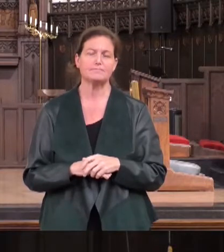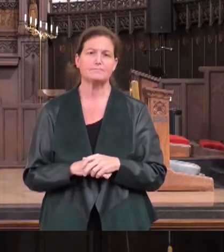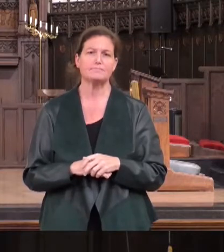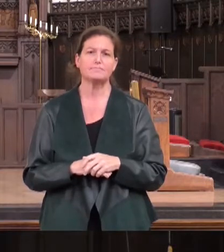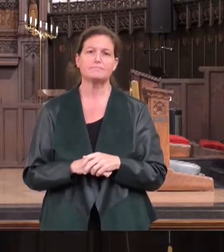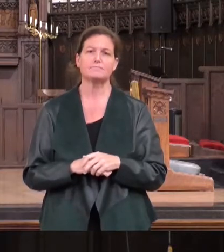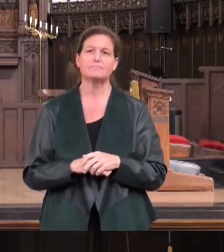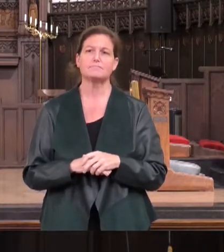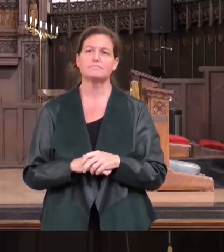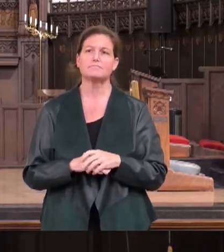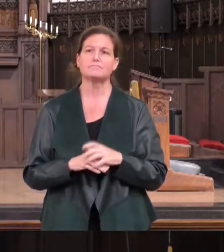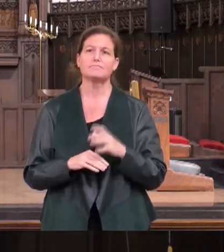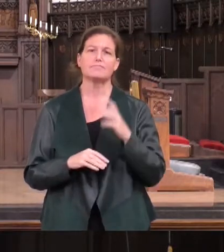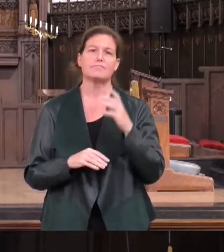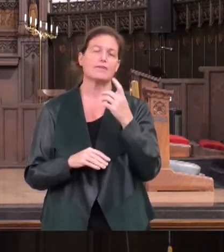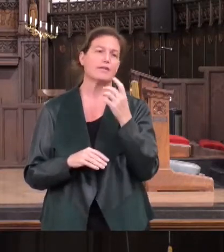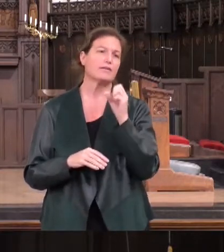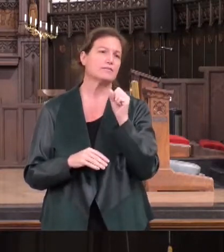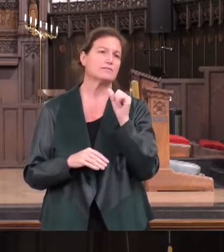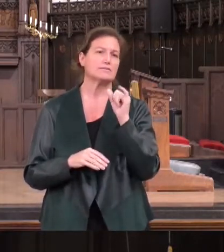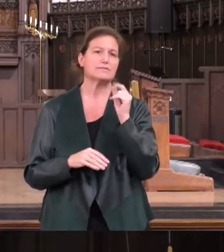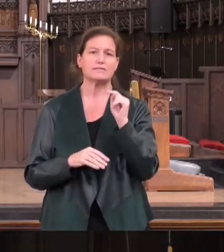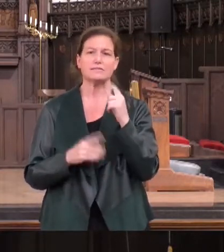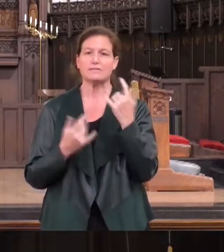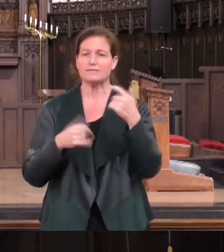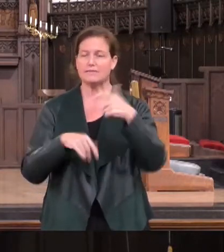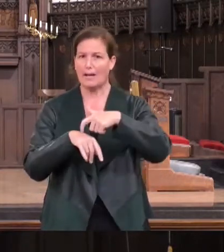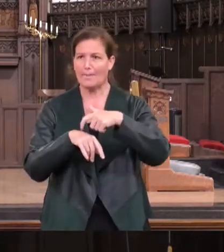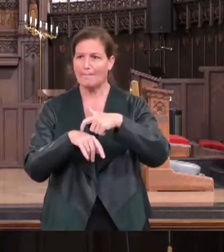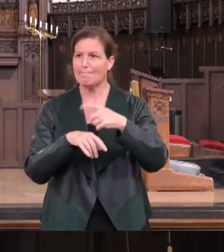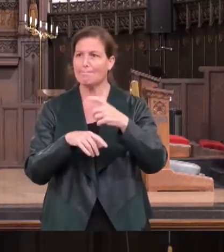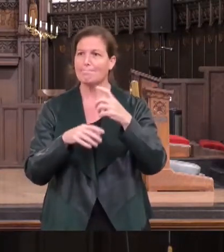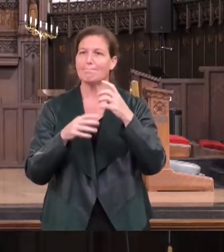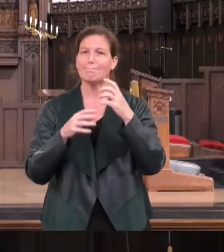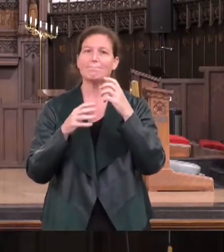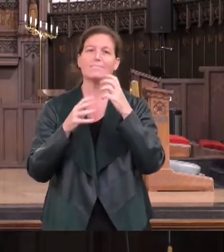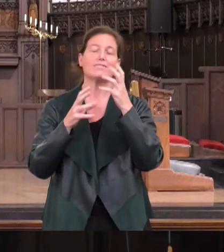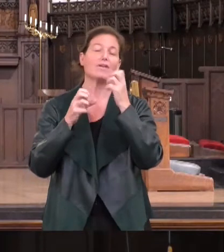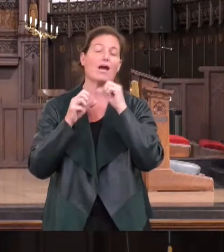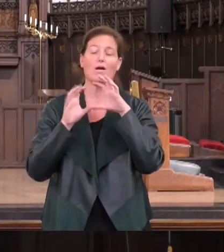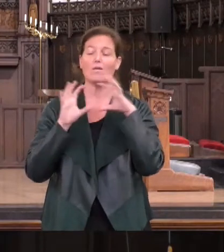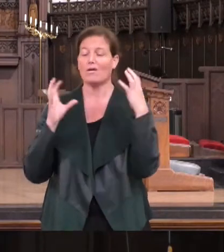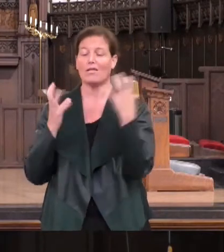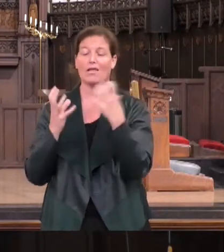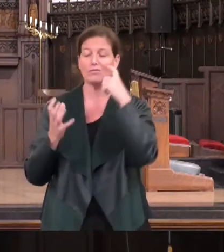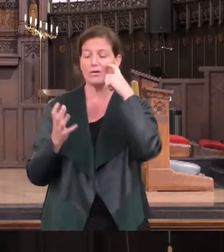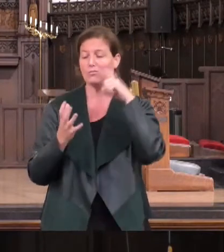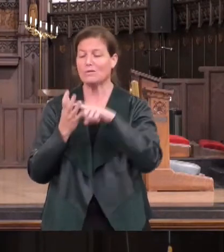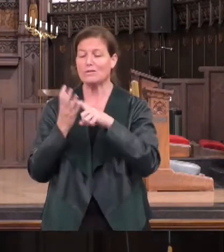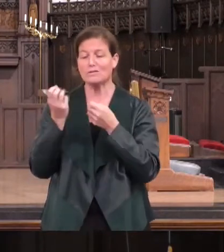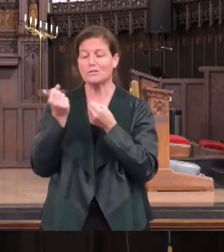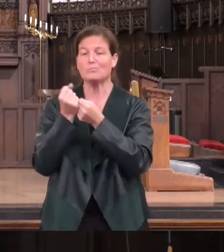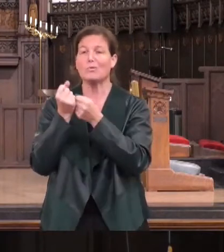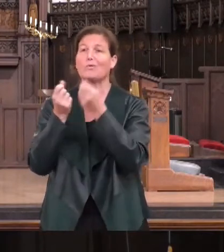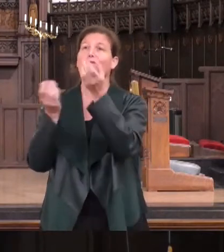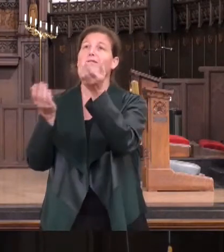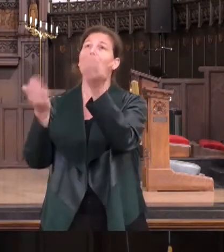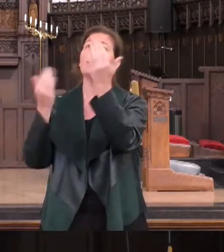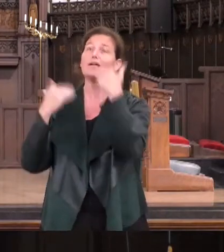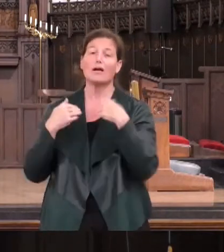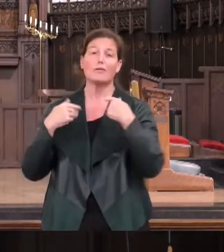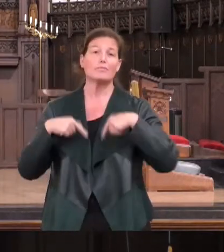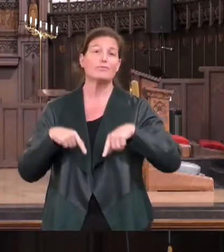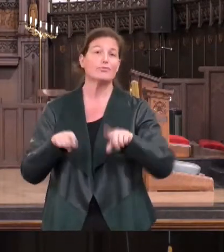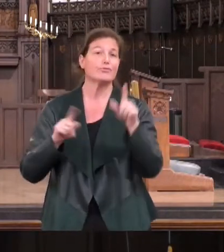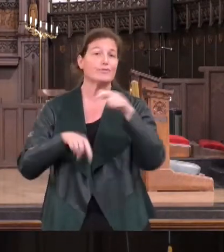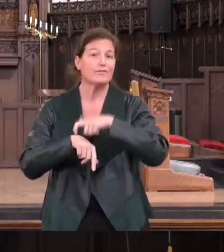You know, if there's a patron saint for this time, someone we could take from the great cloud of witnesses to be with us in this time of